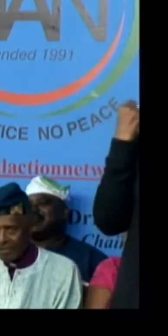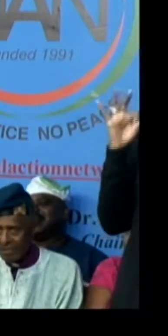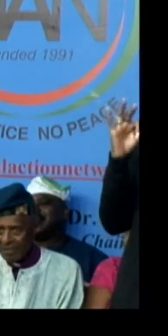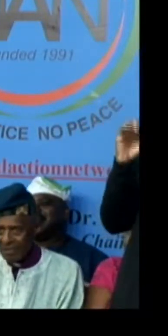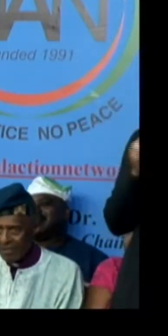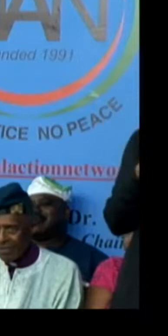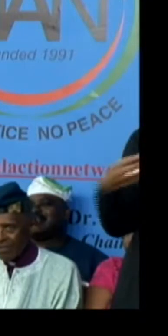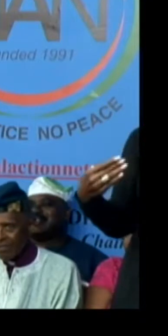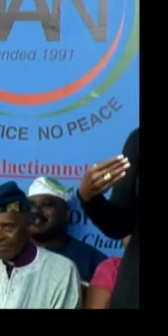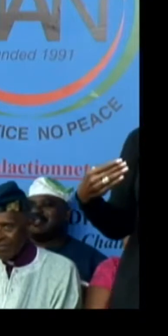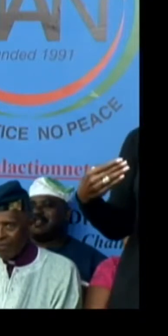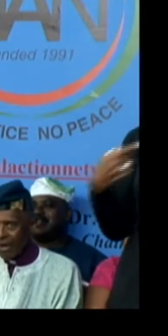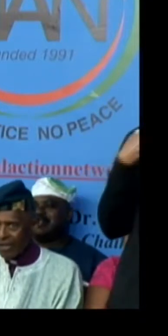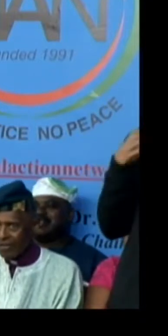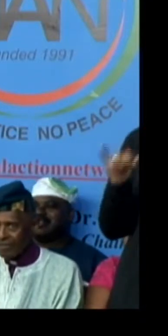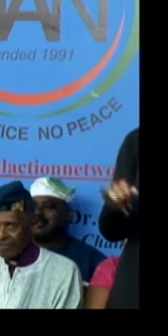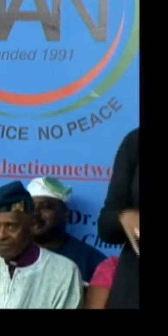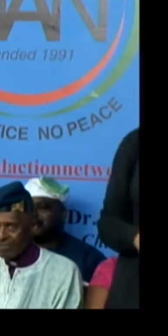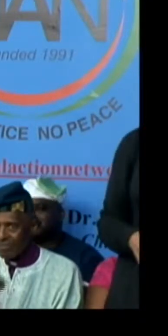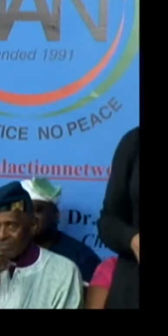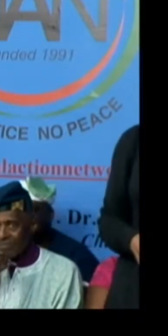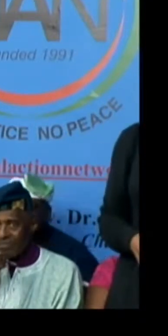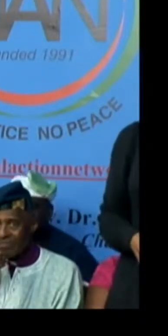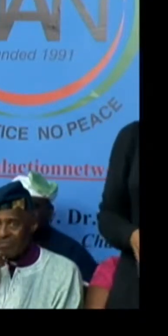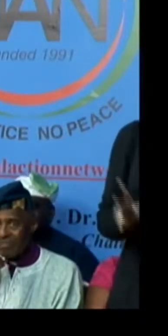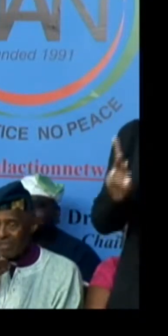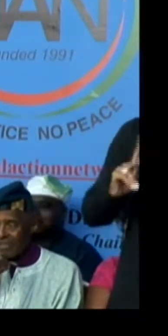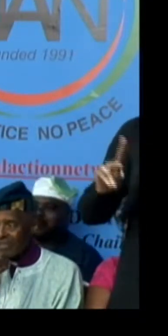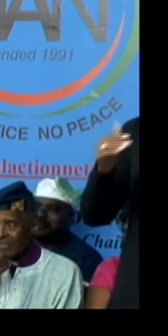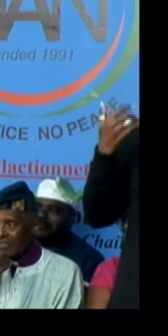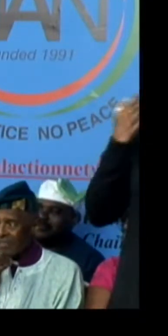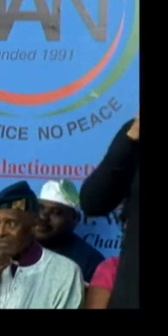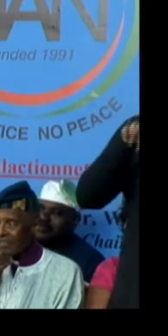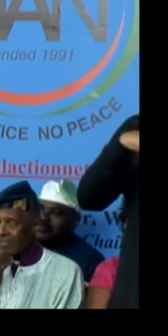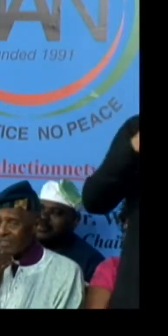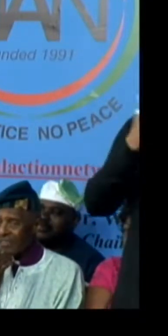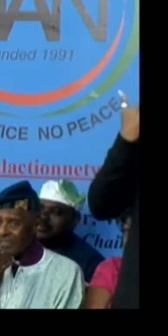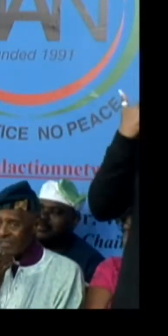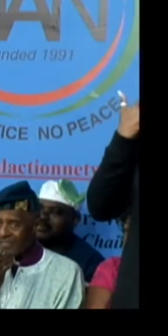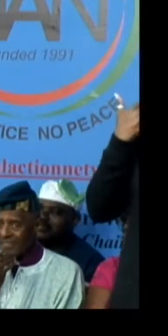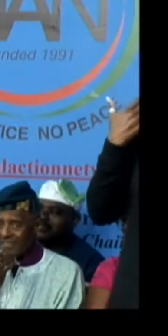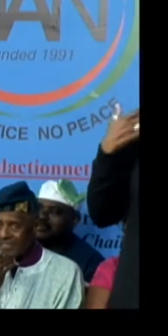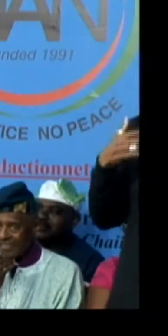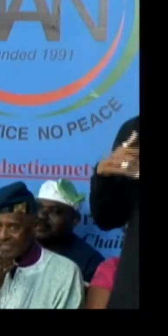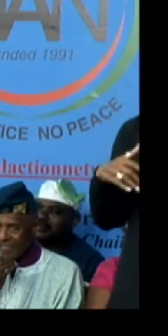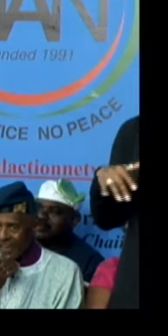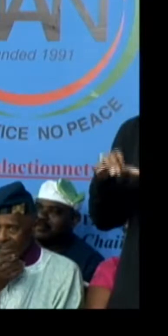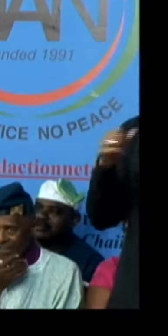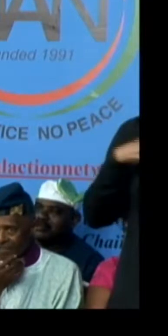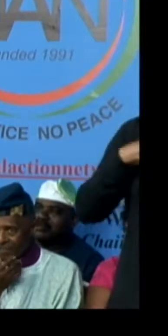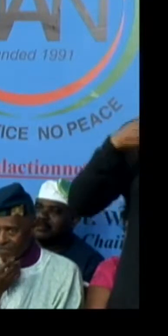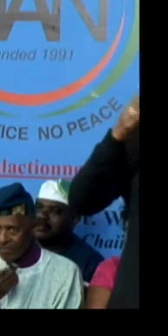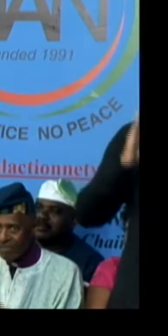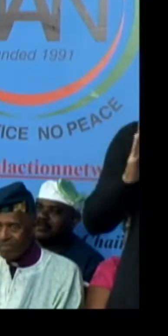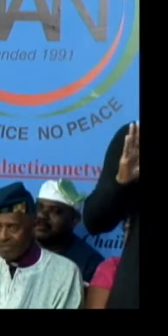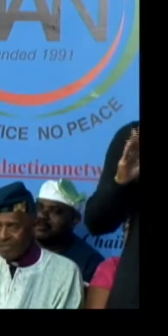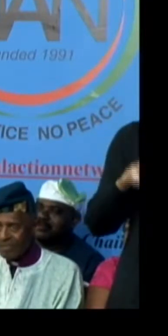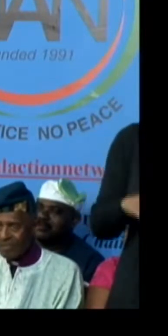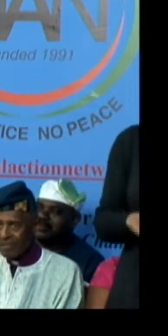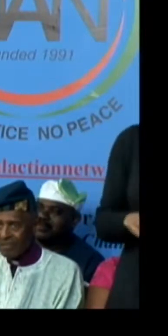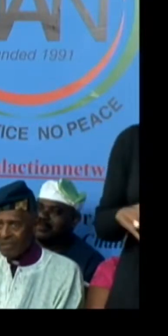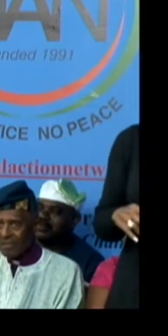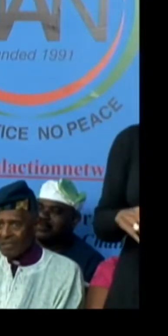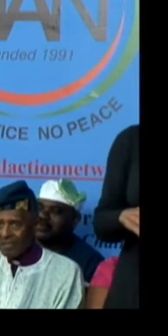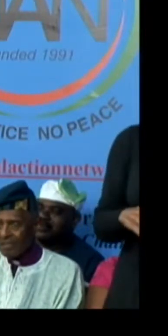Was he joking about that too? Well, you better stop before he joke and get over the other words that offend